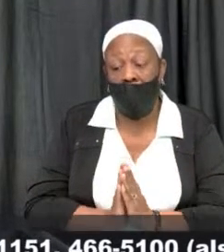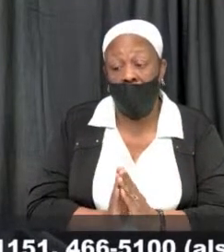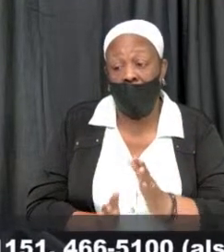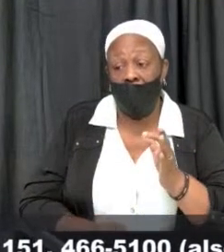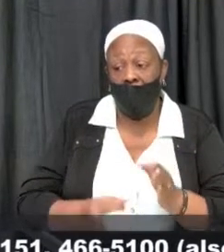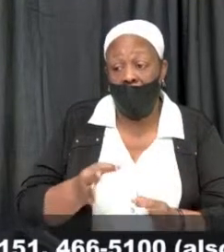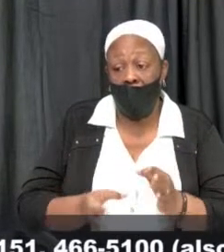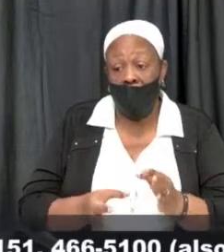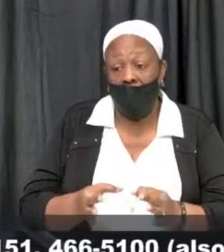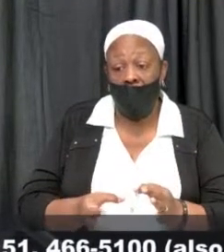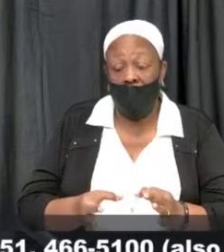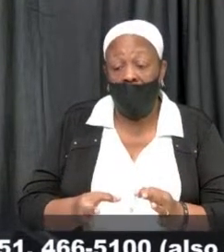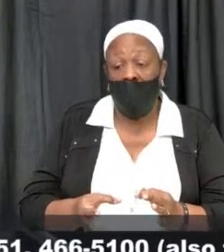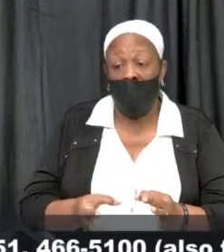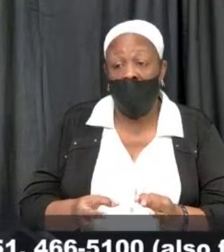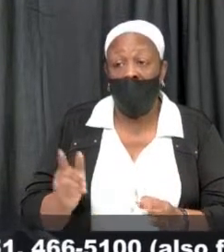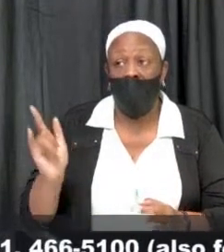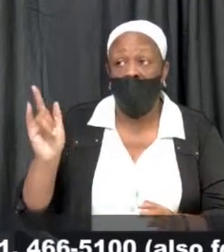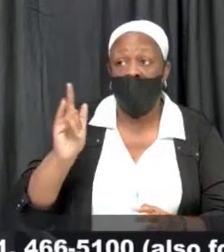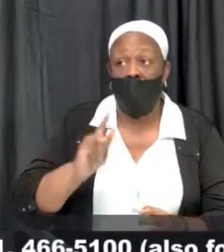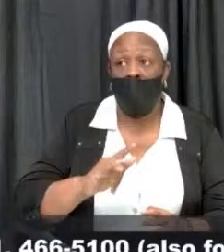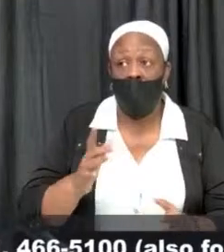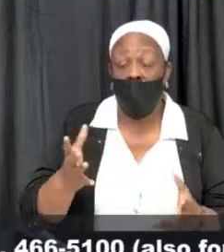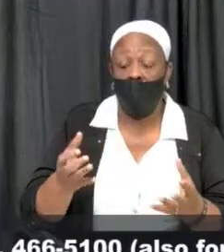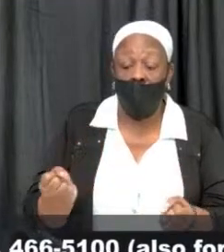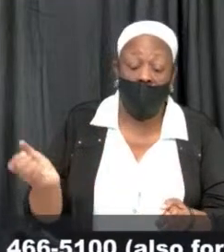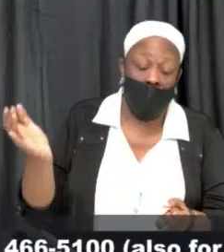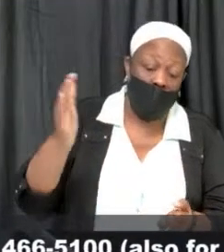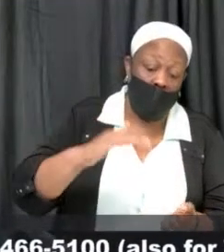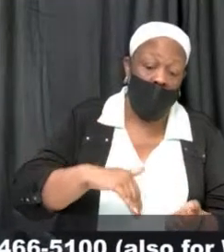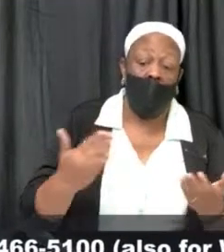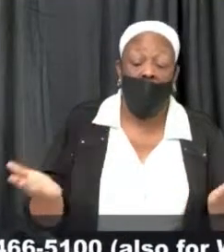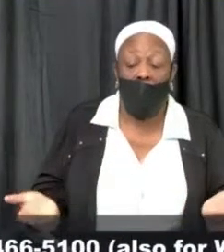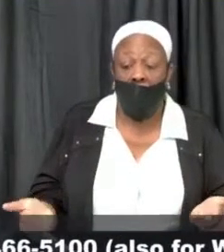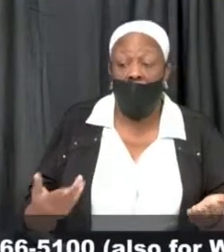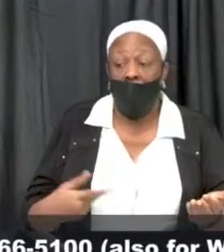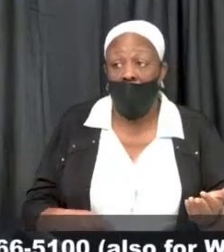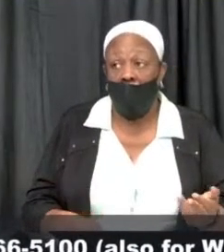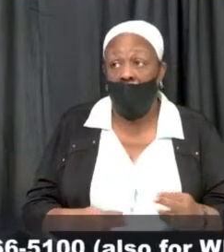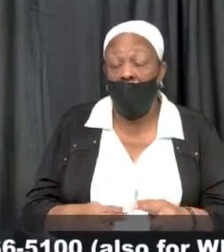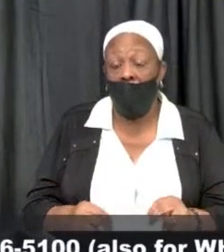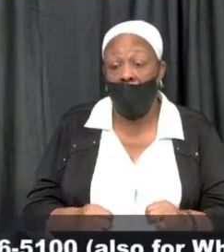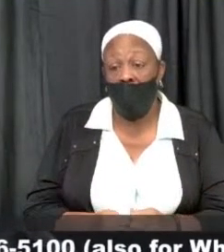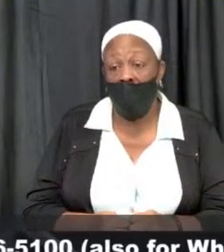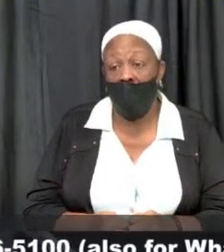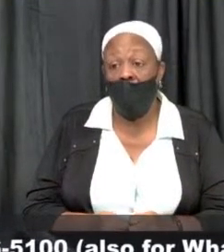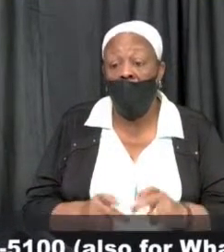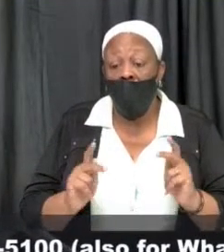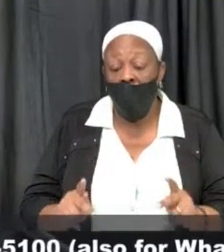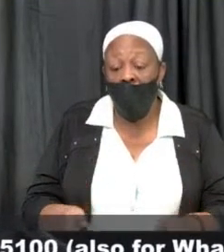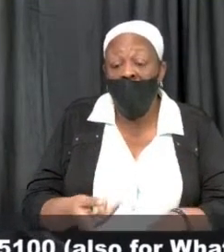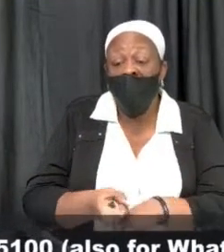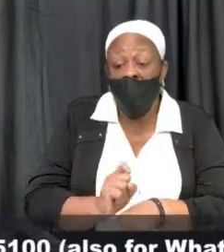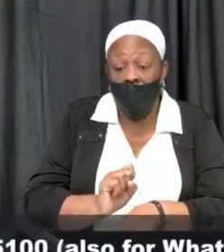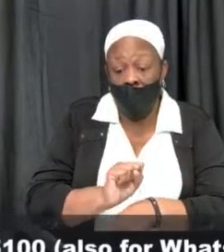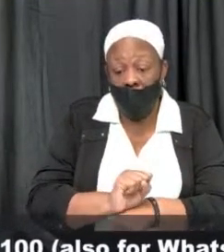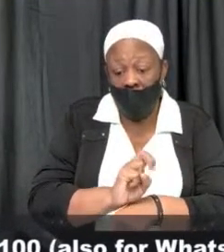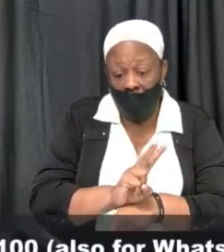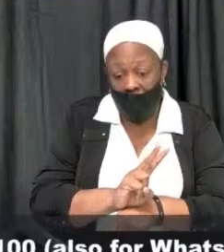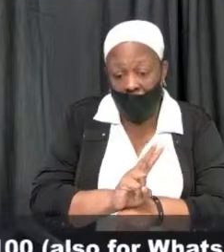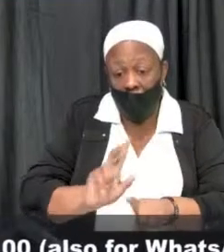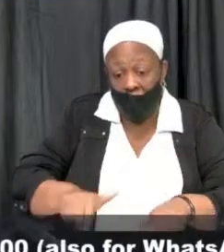persons living in St. Vincent who are desirous of bringing their family here to St. Kitts and